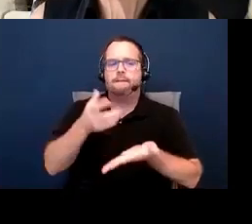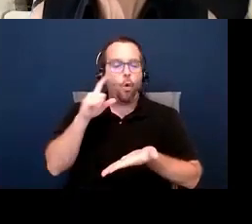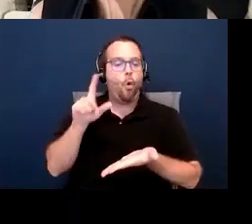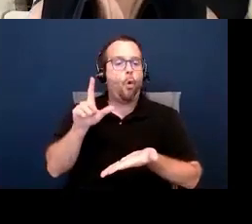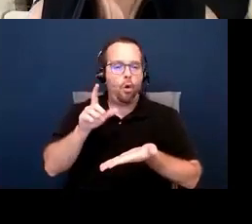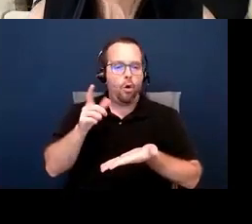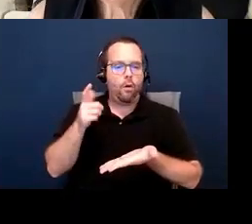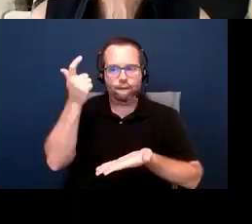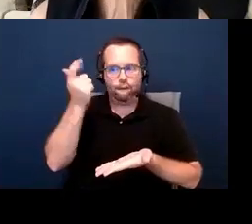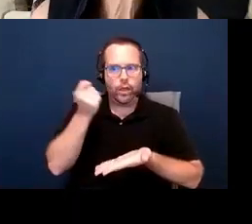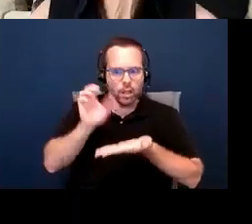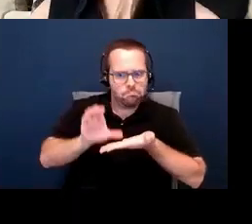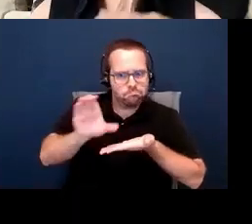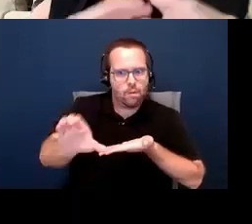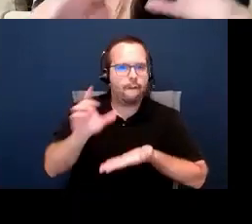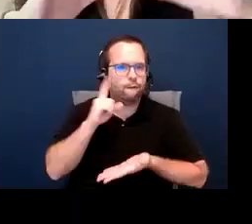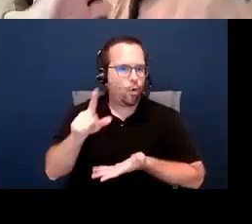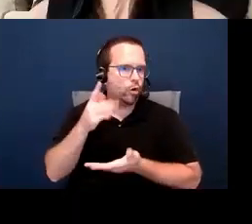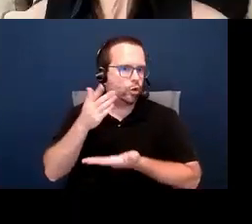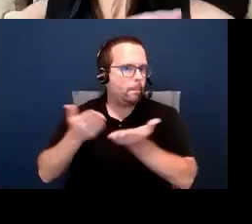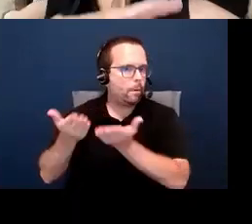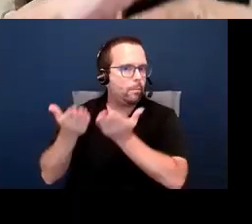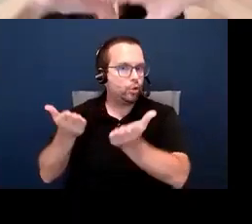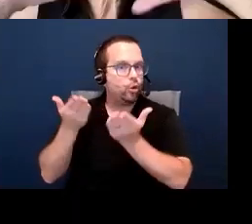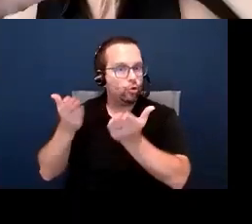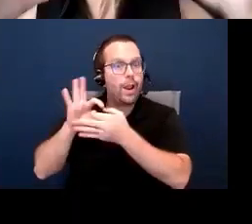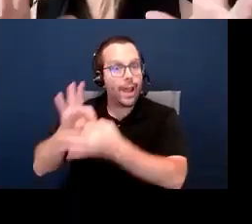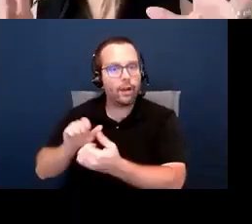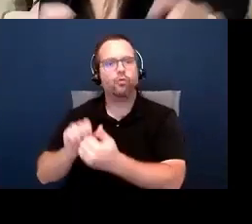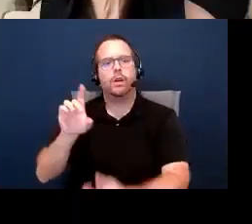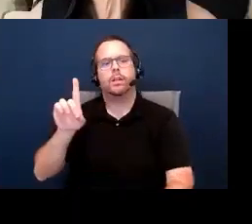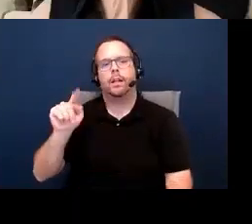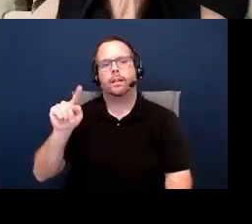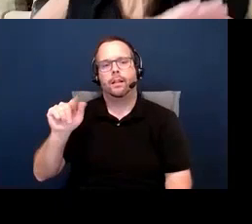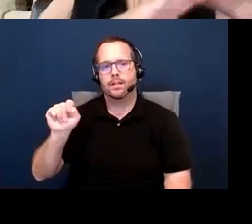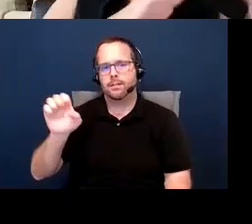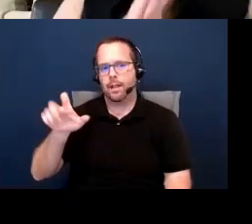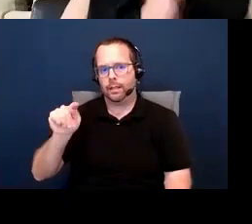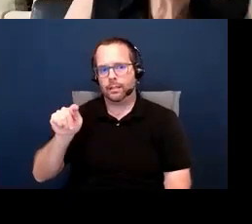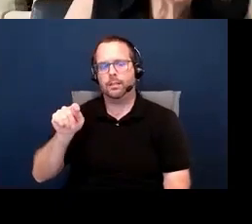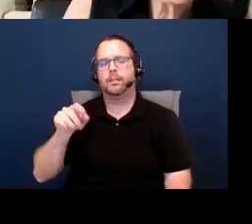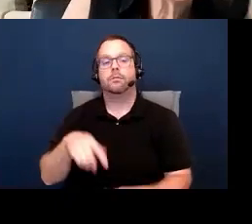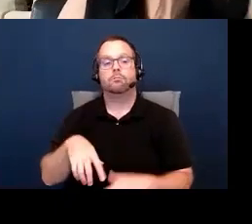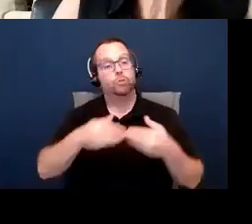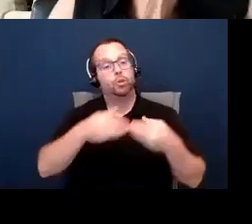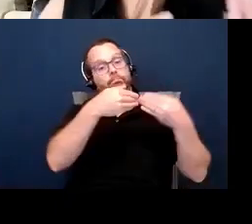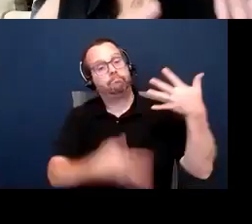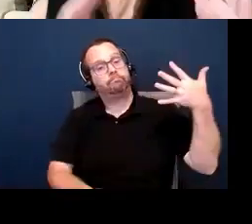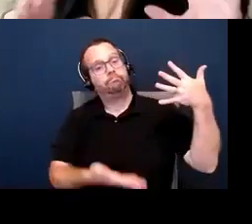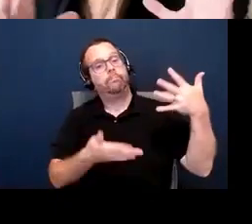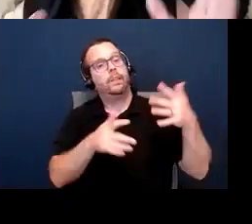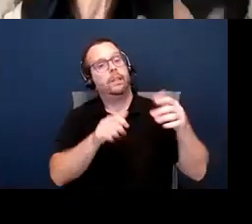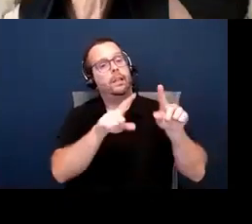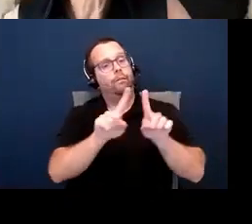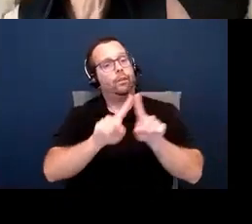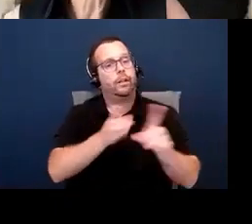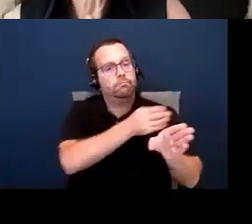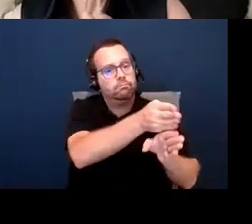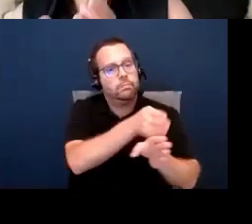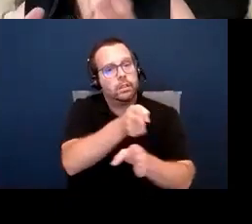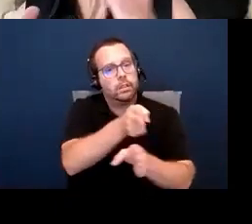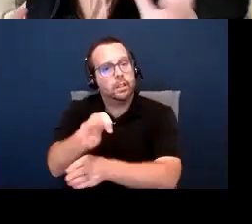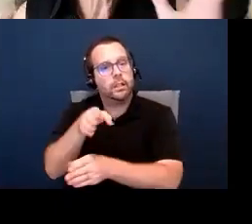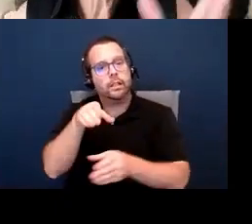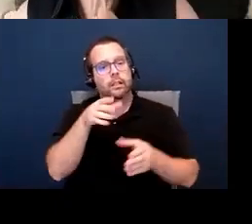set. Okay, so those are the areas. These are the data sets. So what do we look for